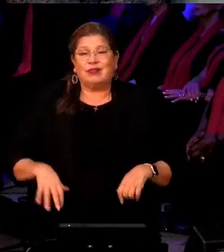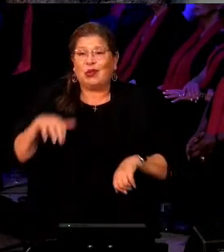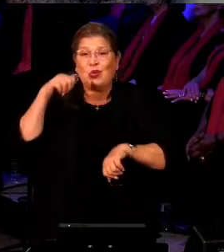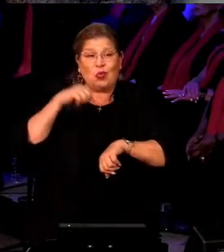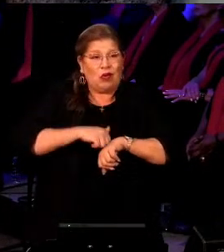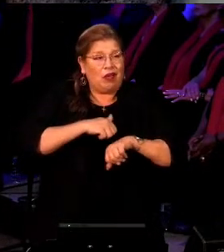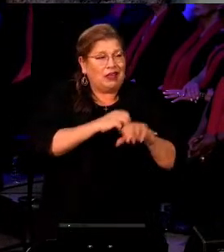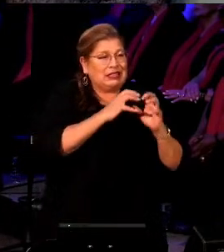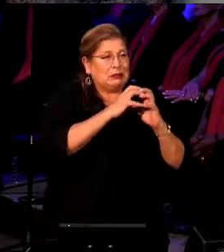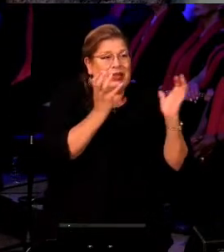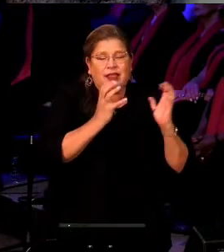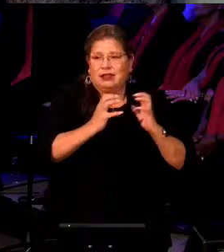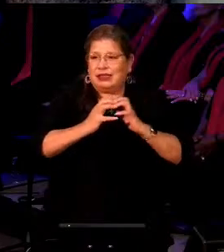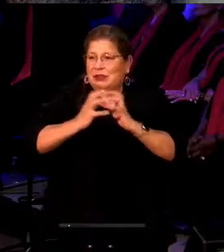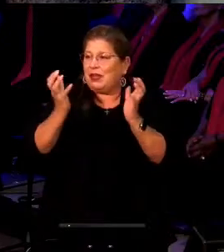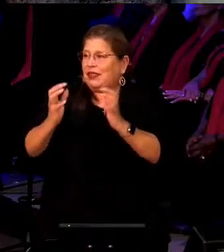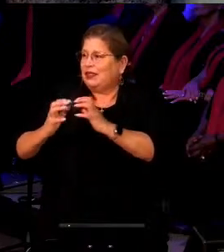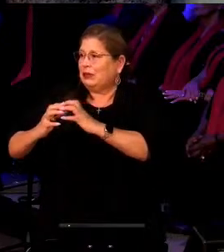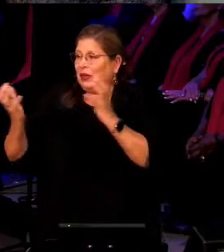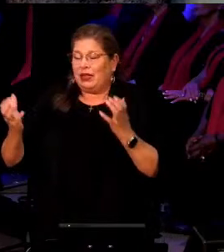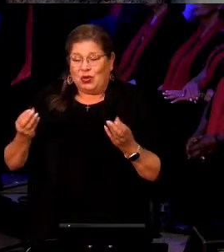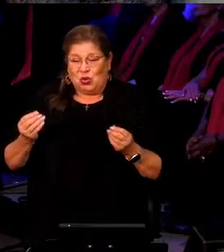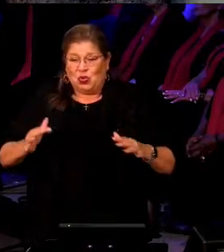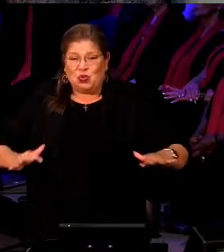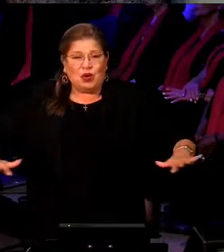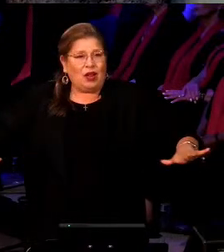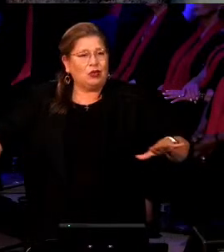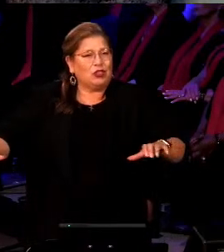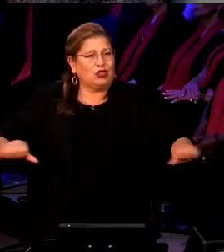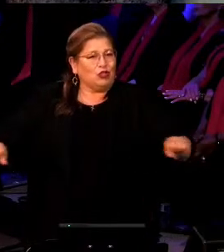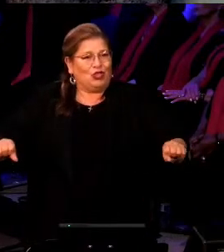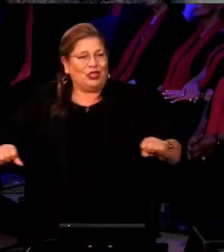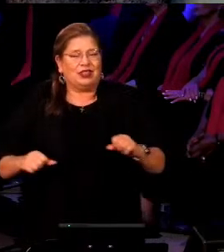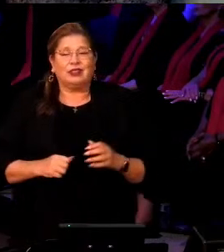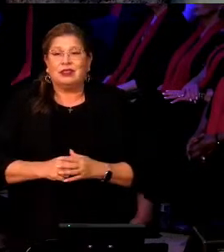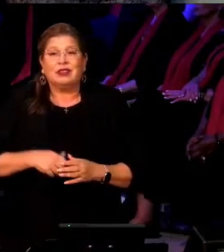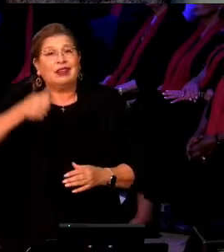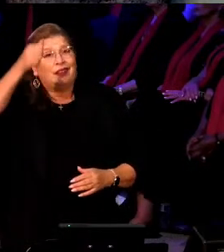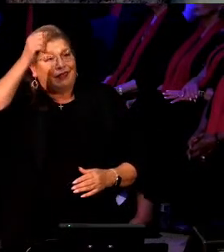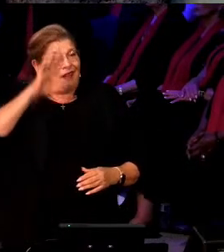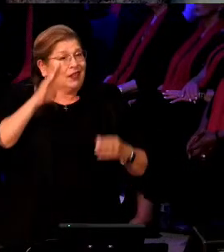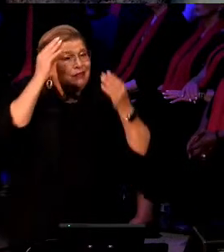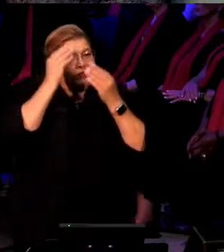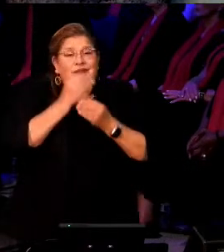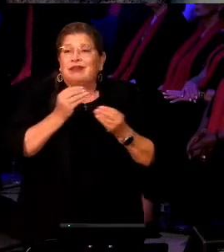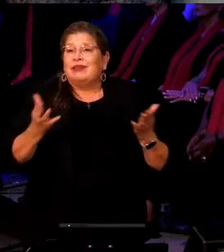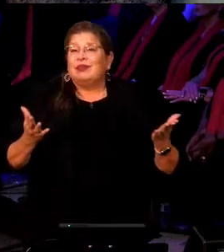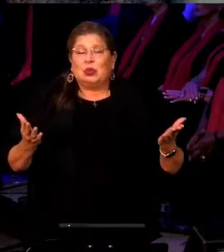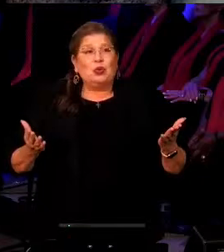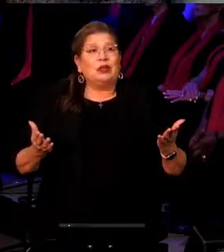rocks split, and the ground shook. God is telling us,